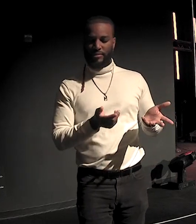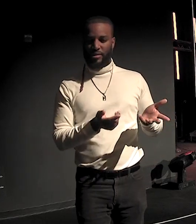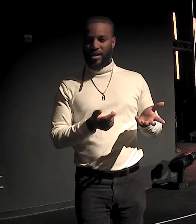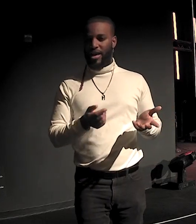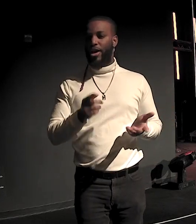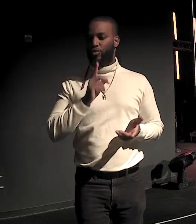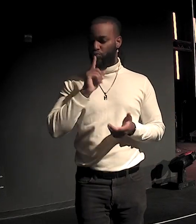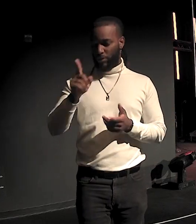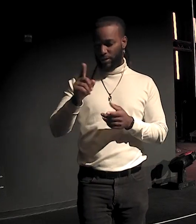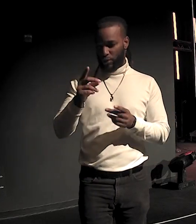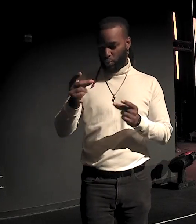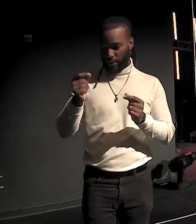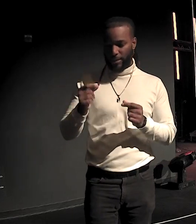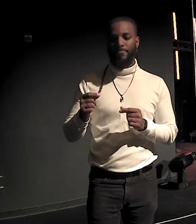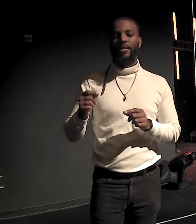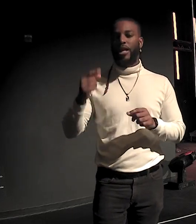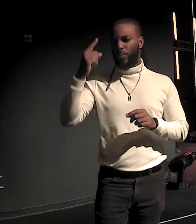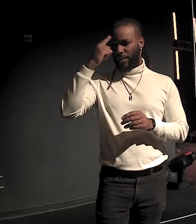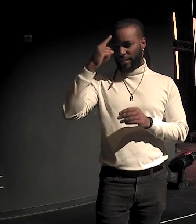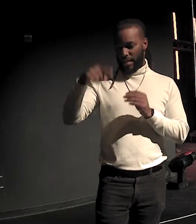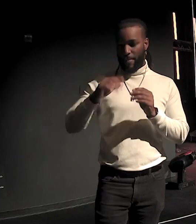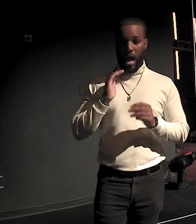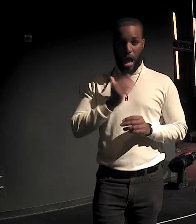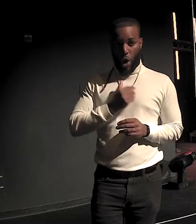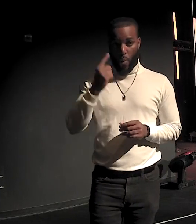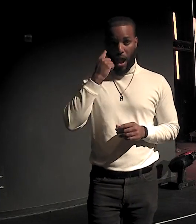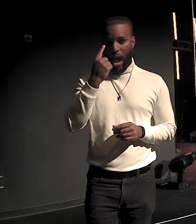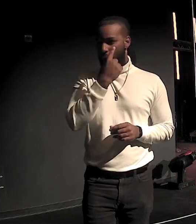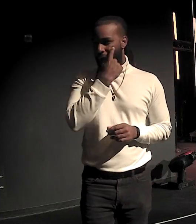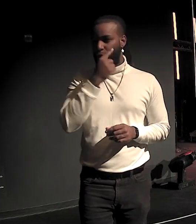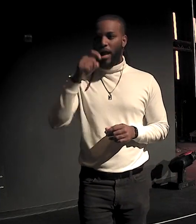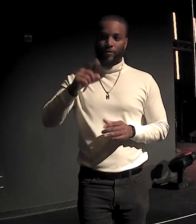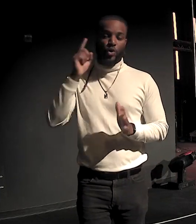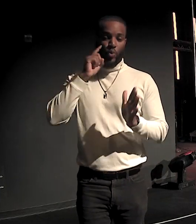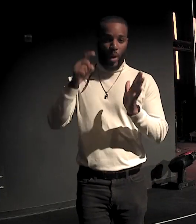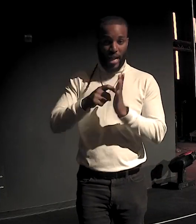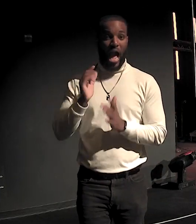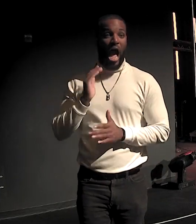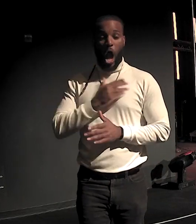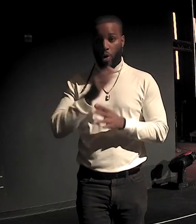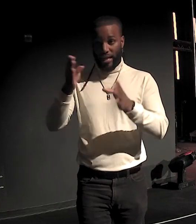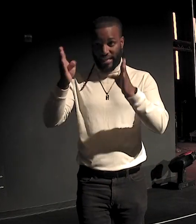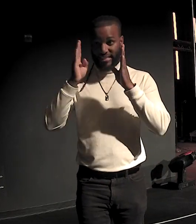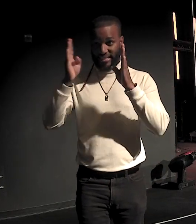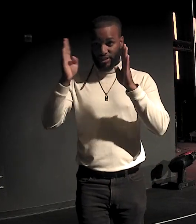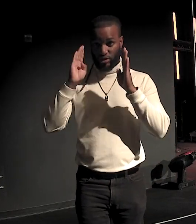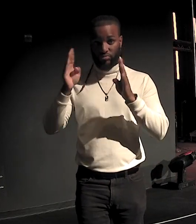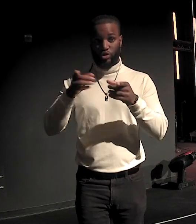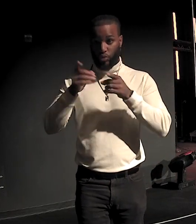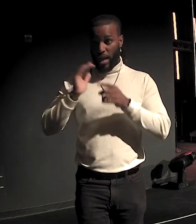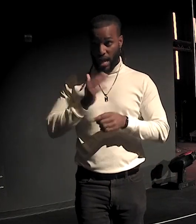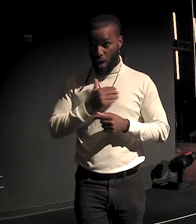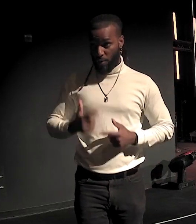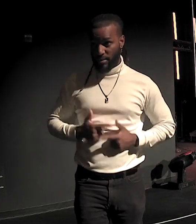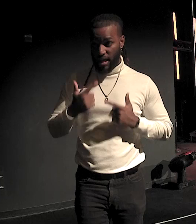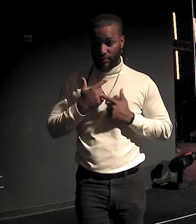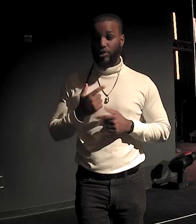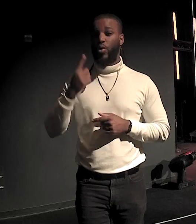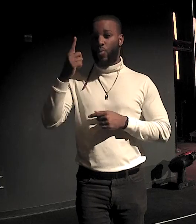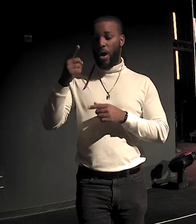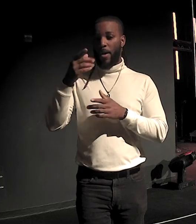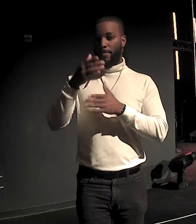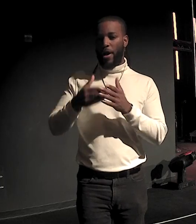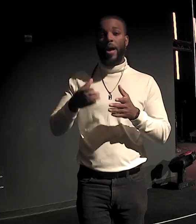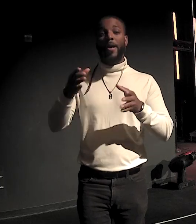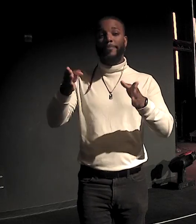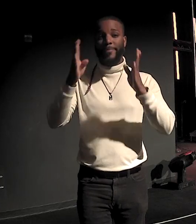And really quickly, as we think about our eyes, we have to recognize our attention does direct our life. So one aspect of the riddle is